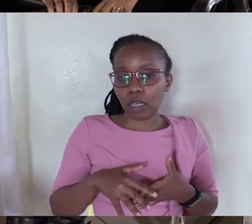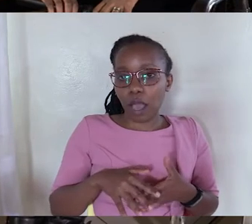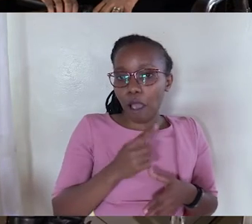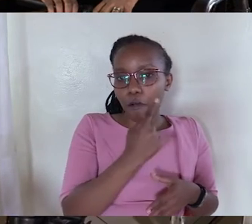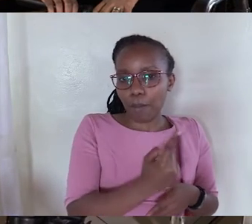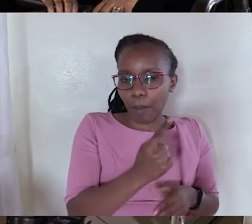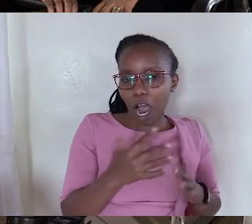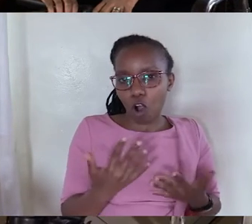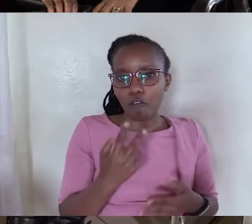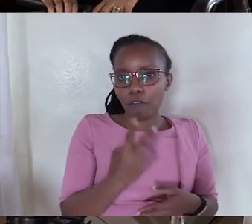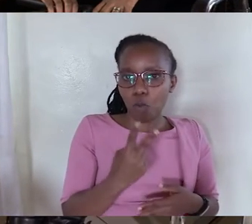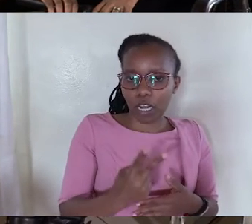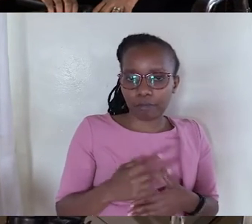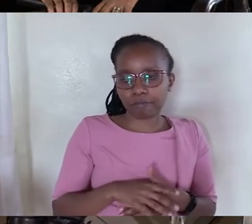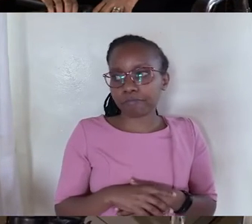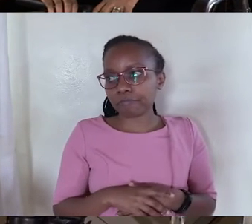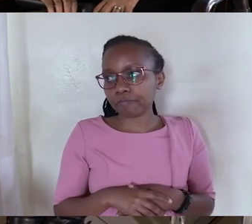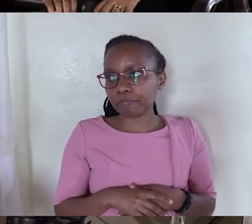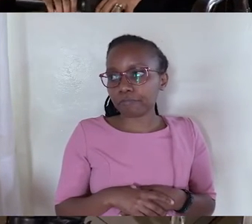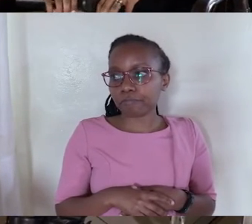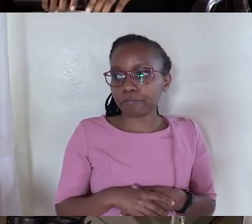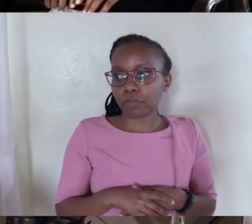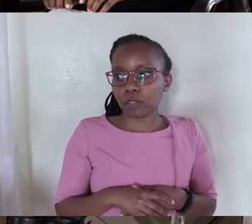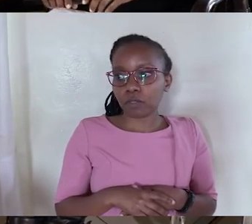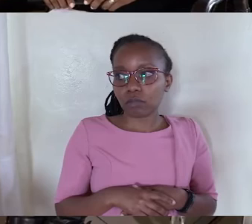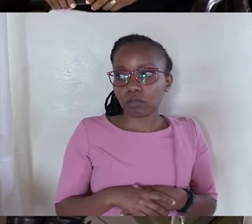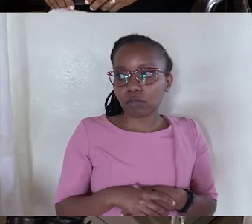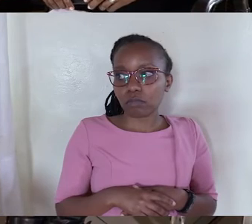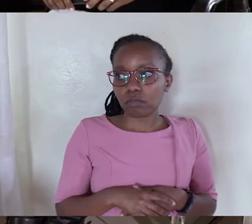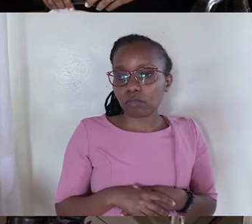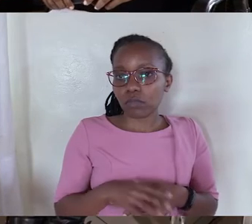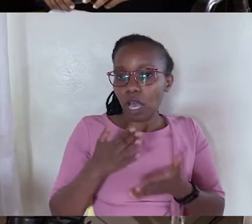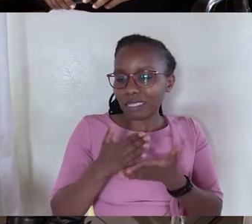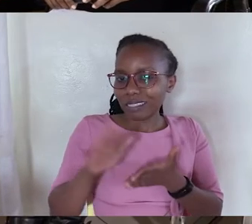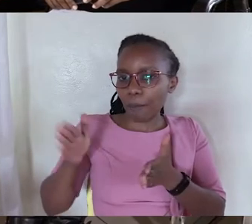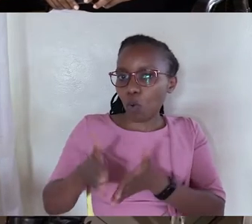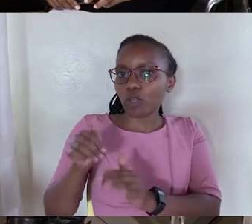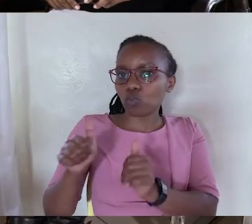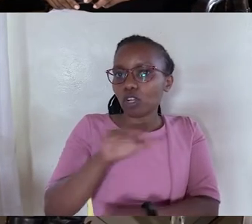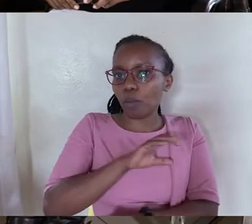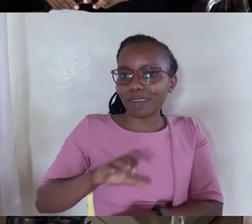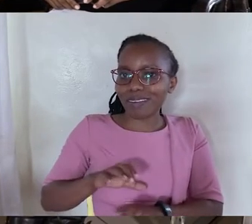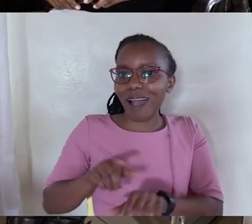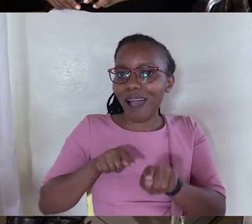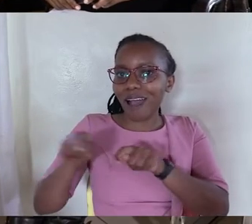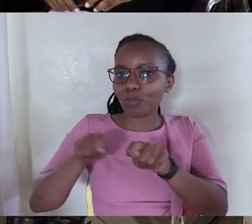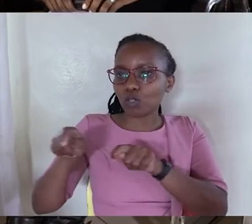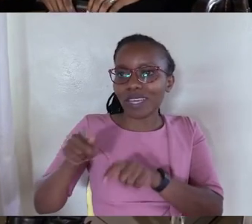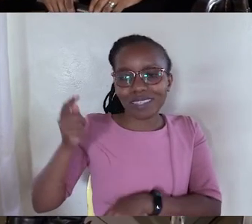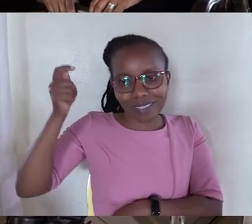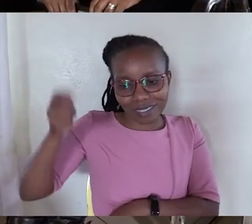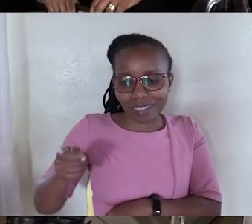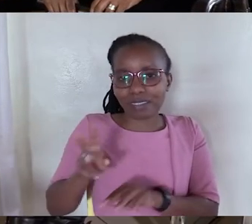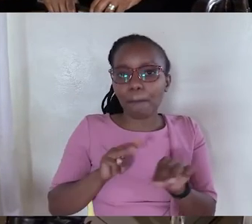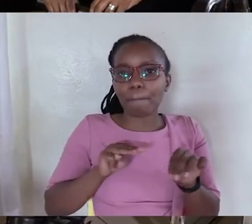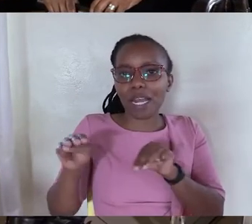or early next month. So this is one of the ways, or some of the ways, in which the Commission Administrative Justice is trying to